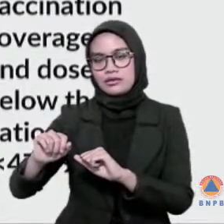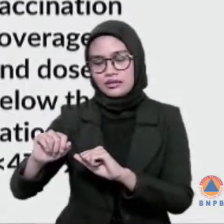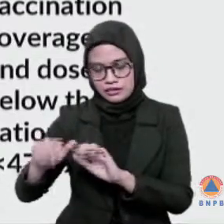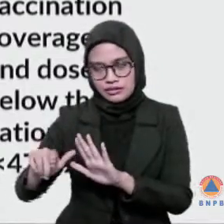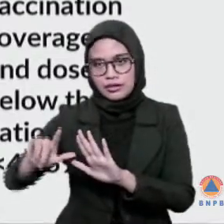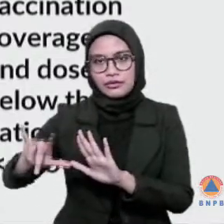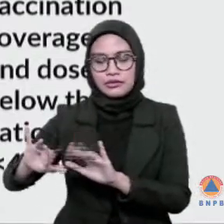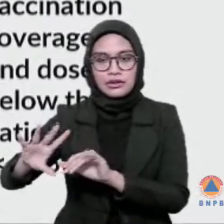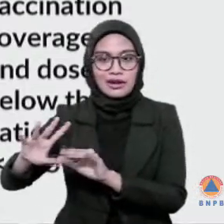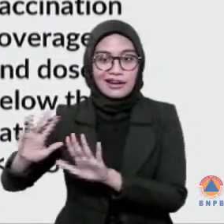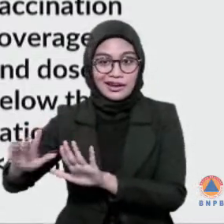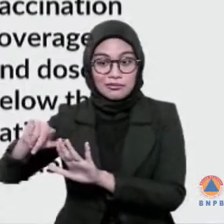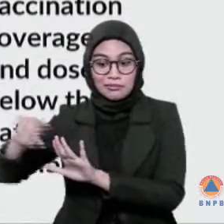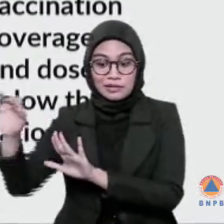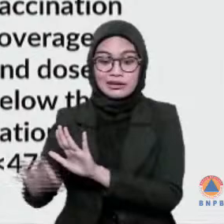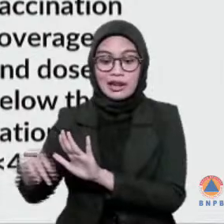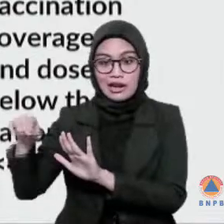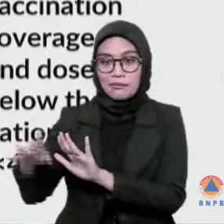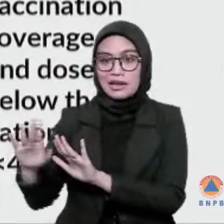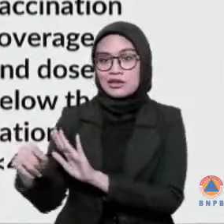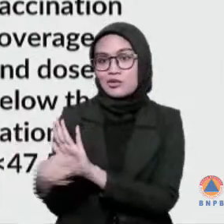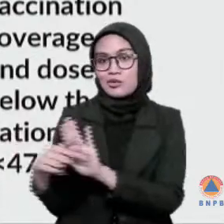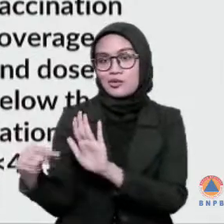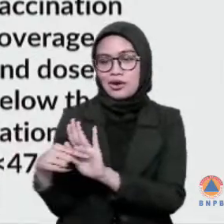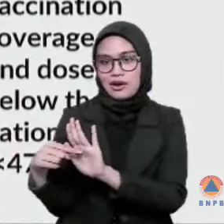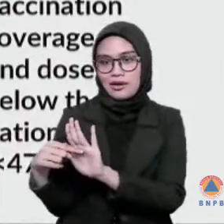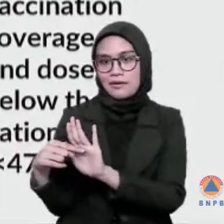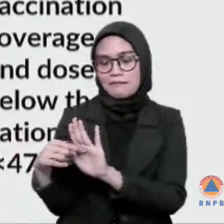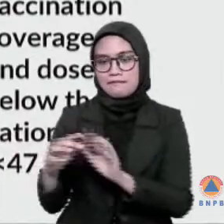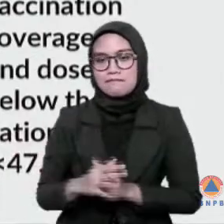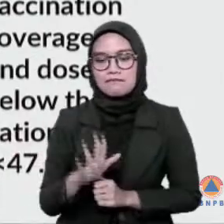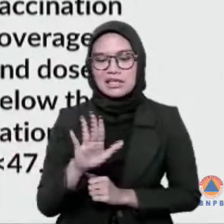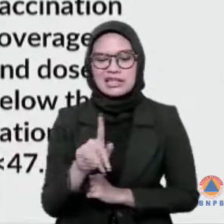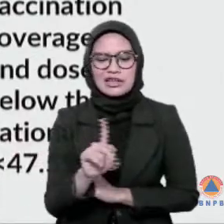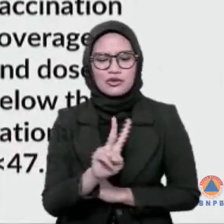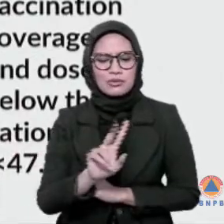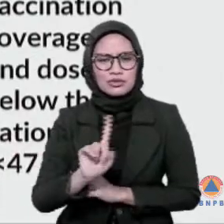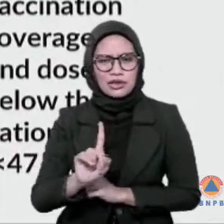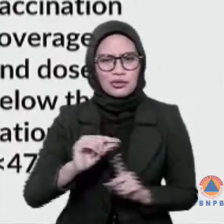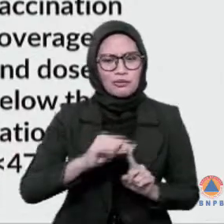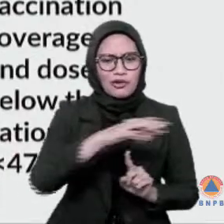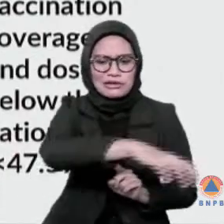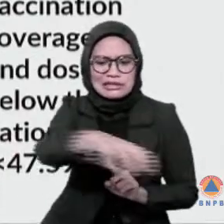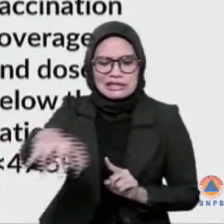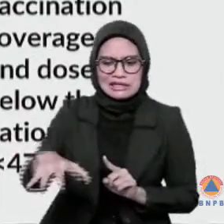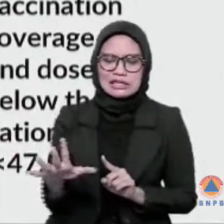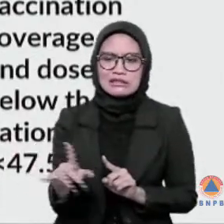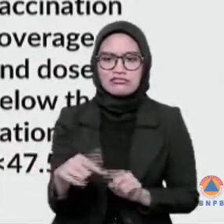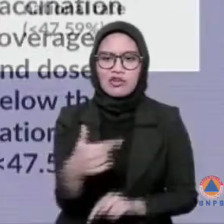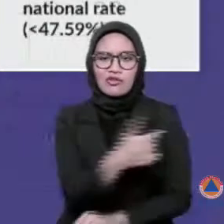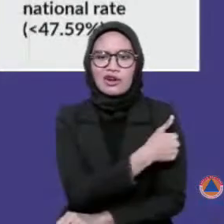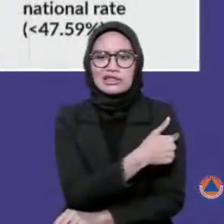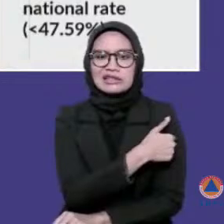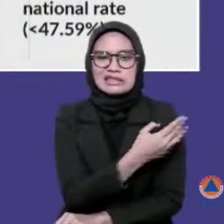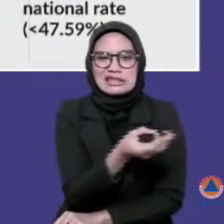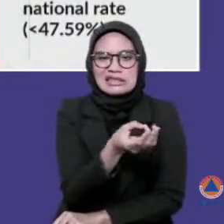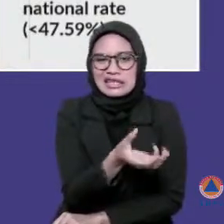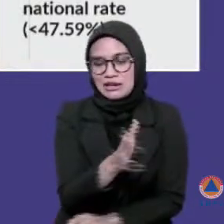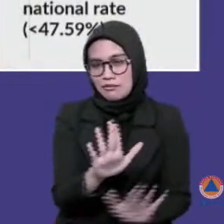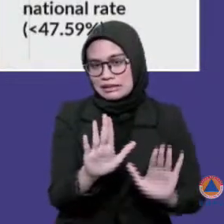47.59%. Unfortunately, there are still 21 provinces with the second dose vaccination